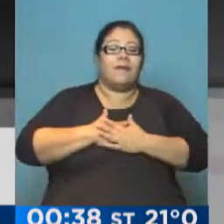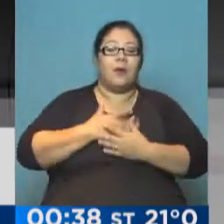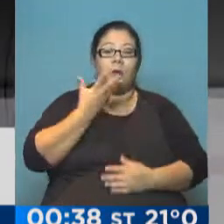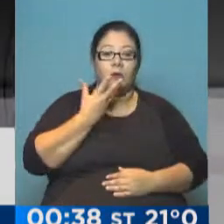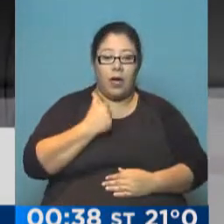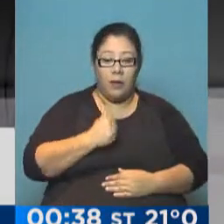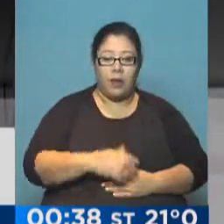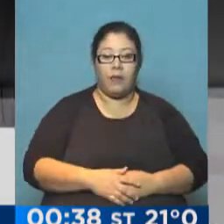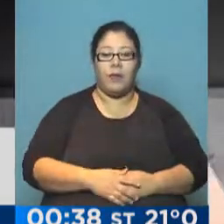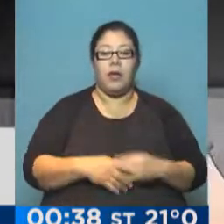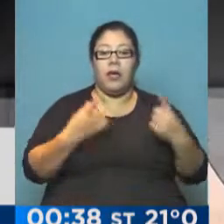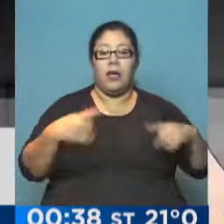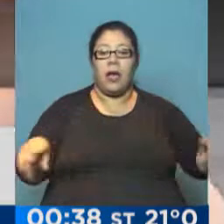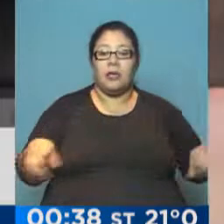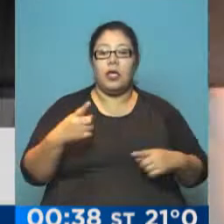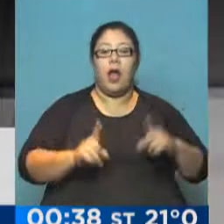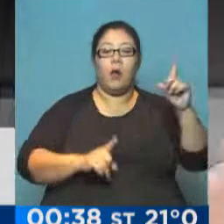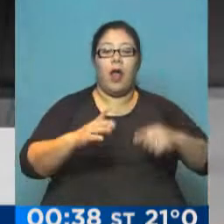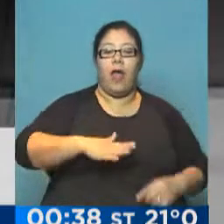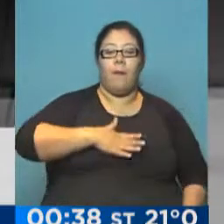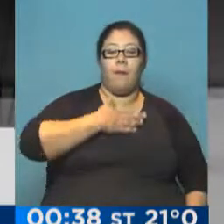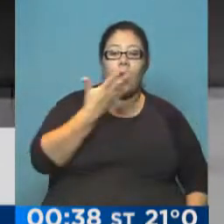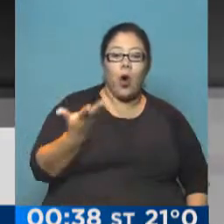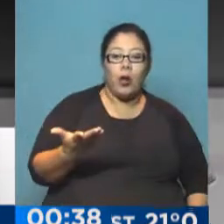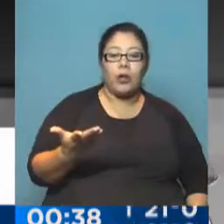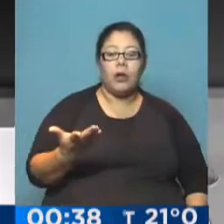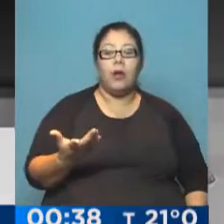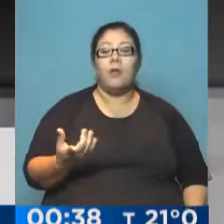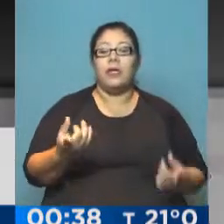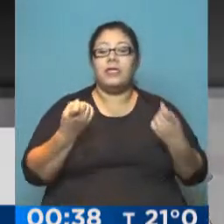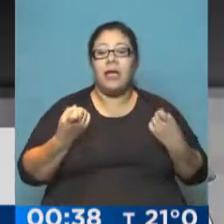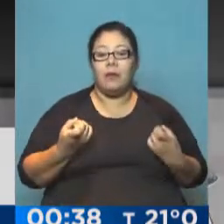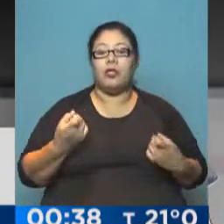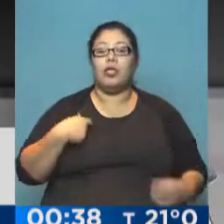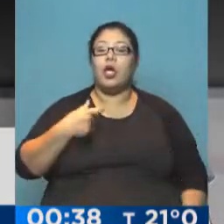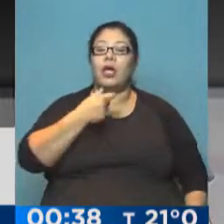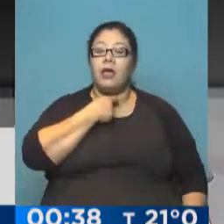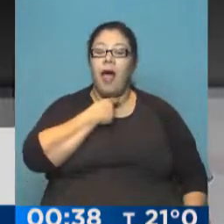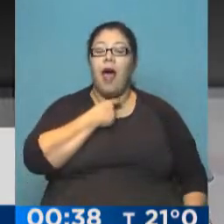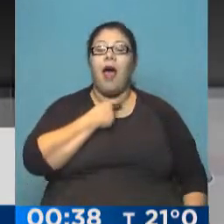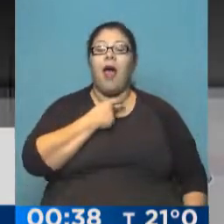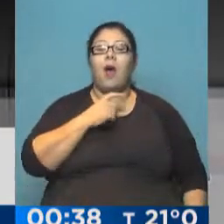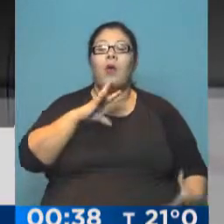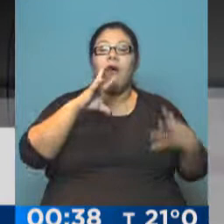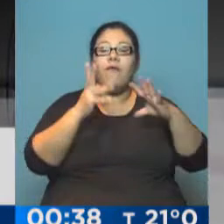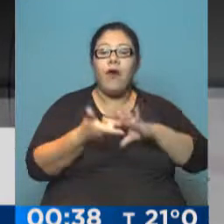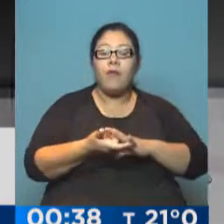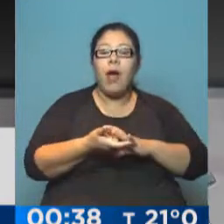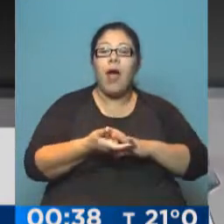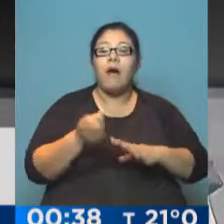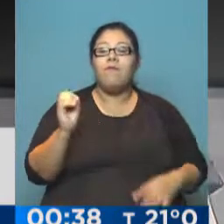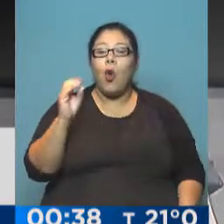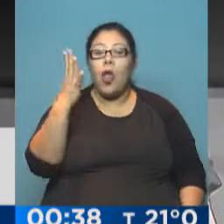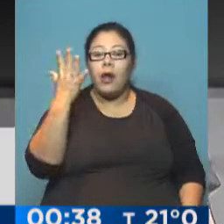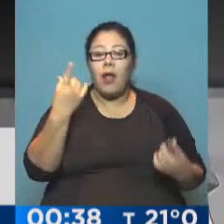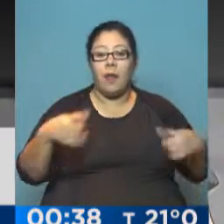love songs. We need more love in the world. We do. So I wanted to Ramones them out,